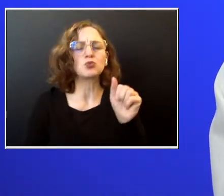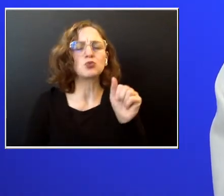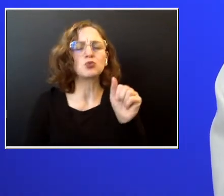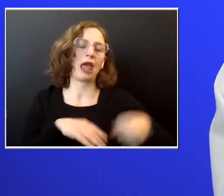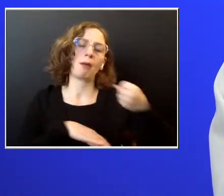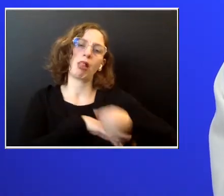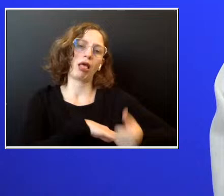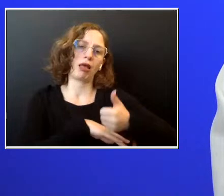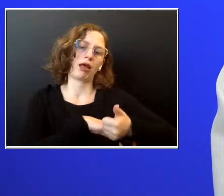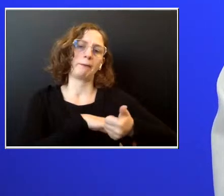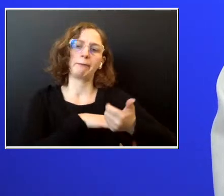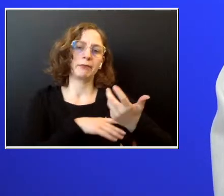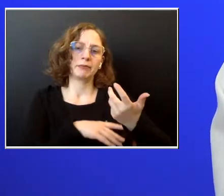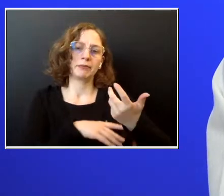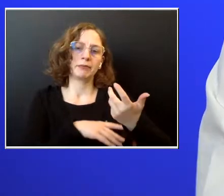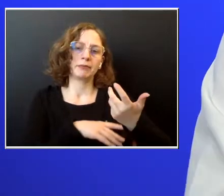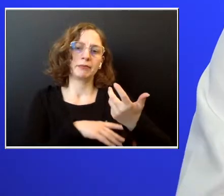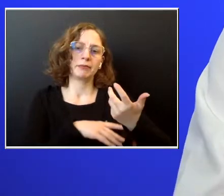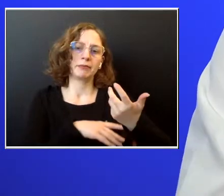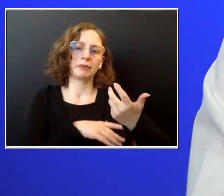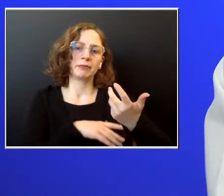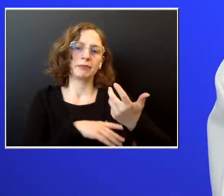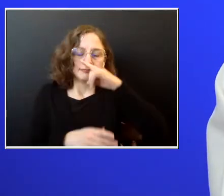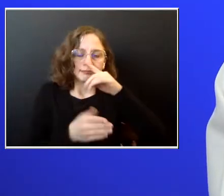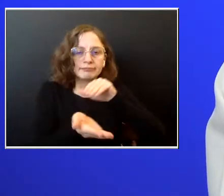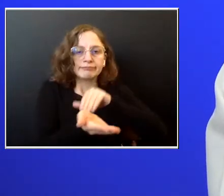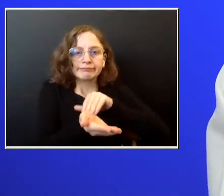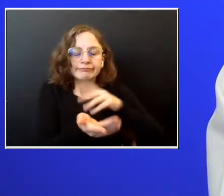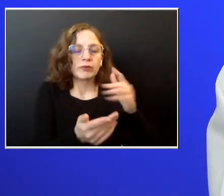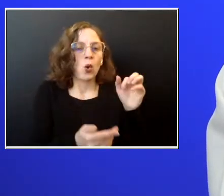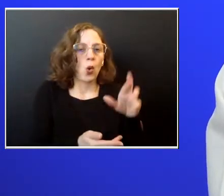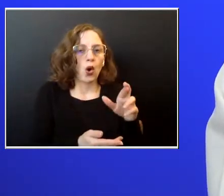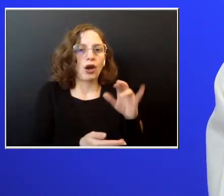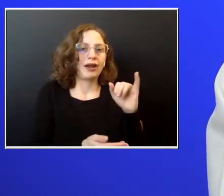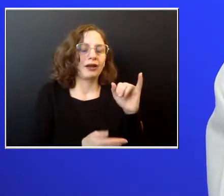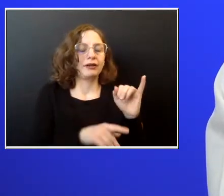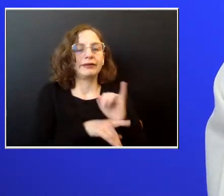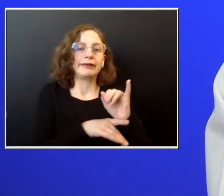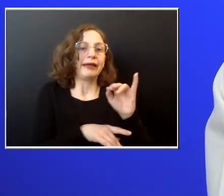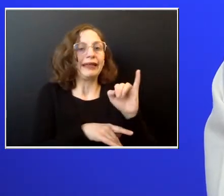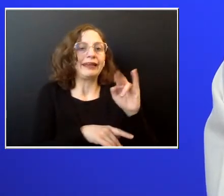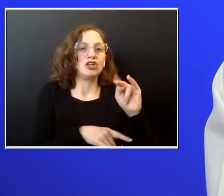for not necessarily jumping, because certainly the cause of a seizure or a stroke